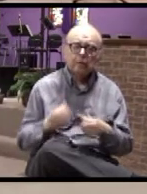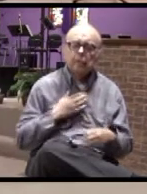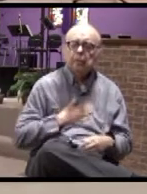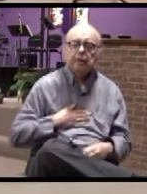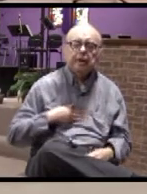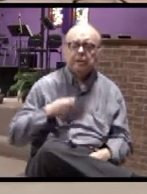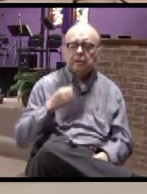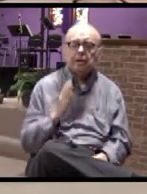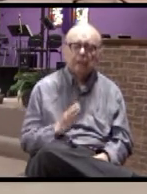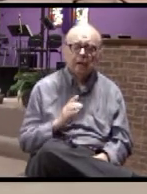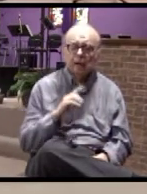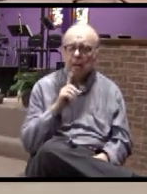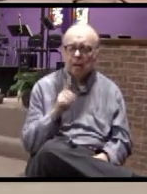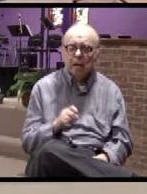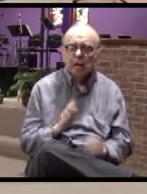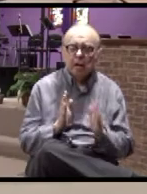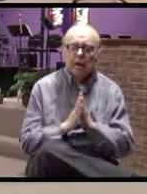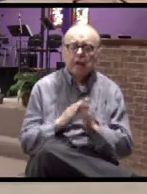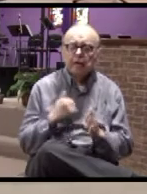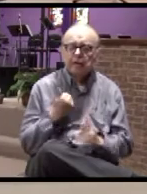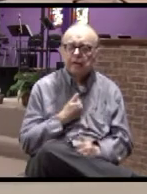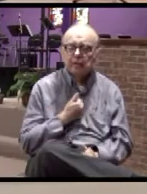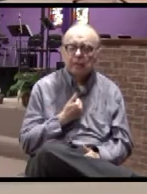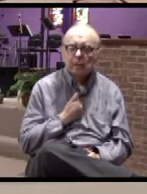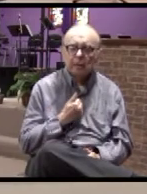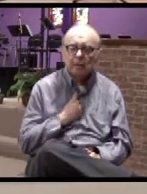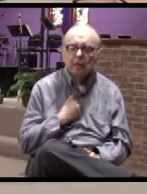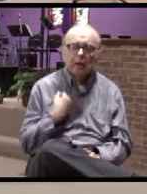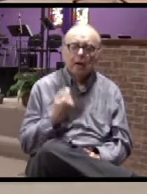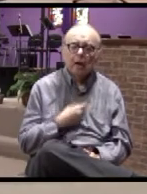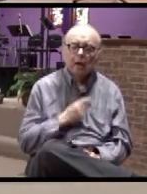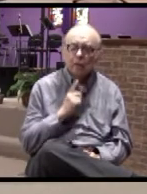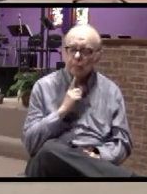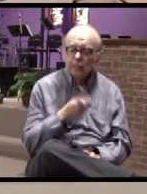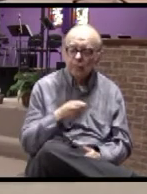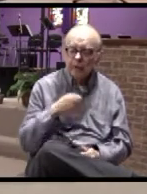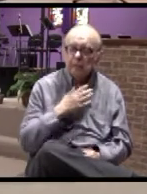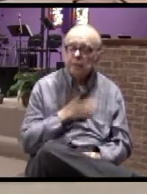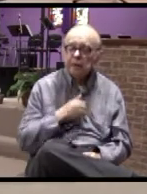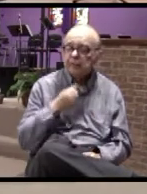God. The question we need to ask ourselves sometimes is, are we pleasing to God?